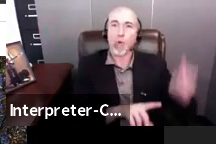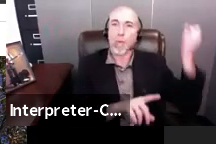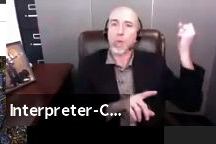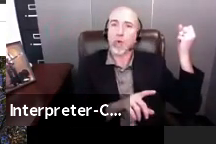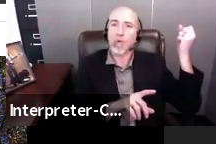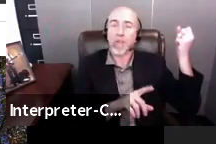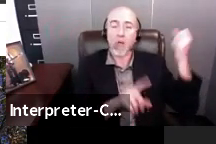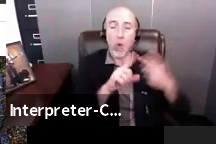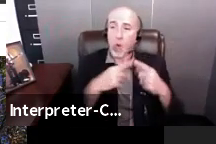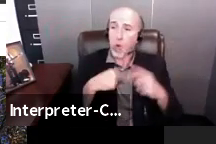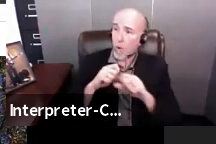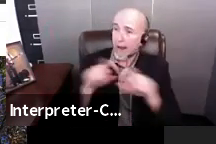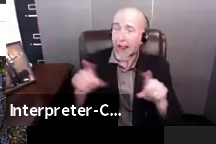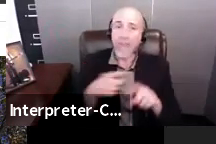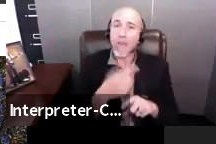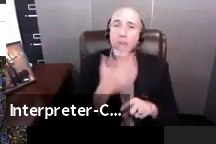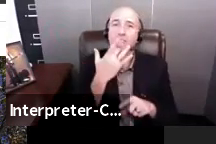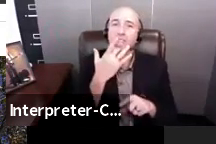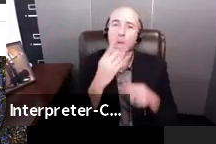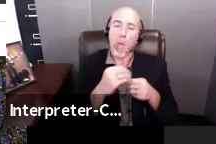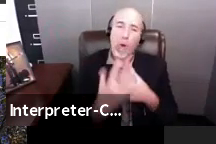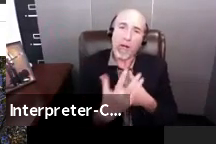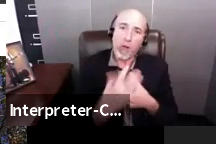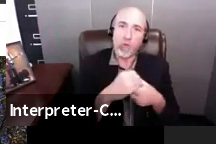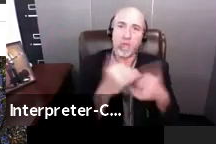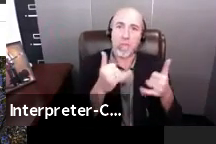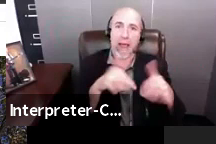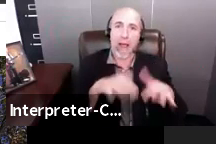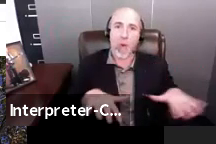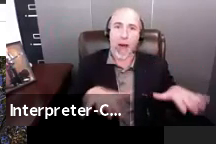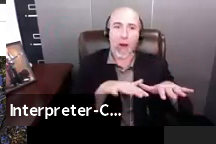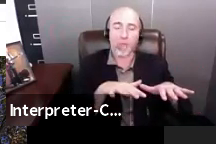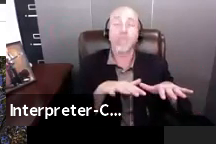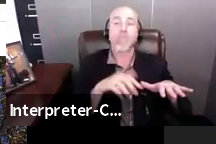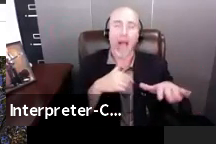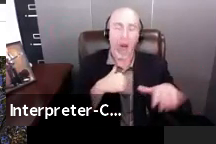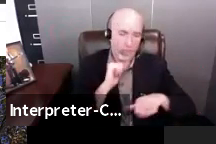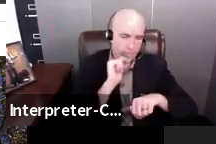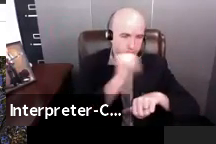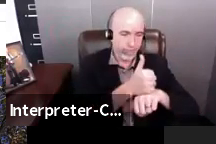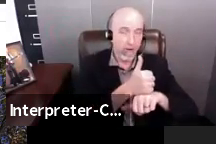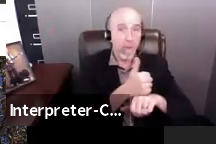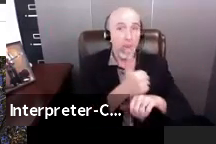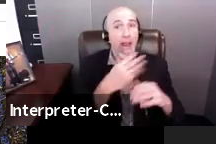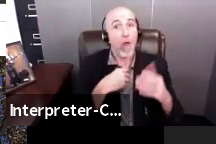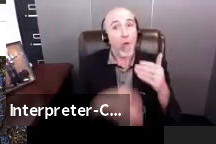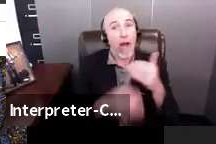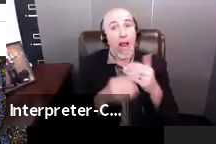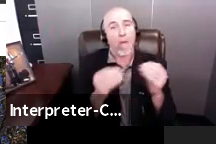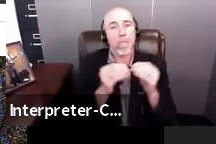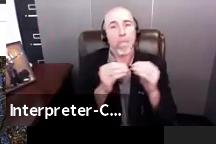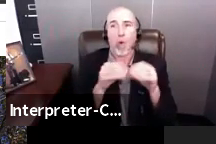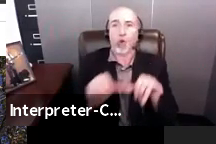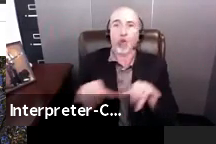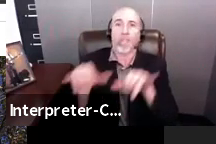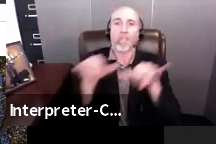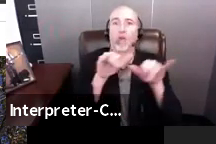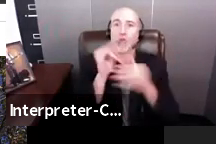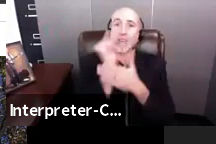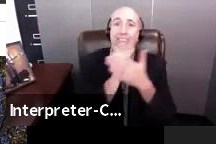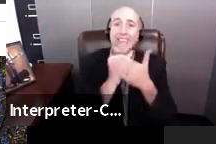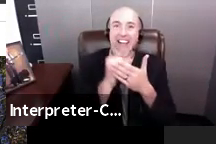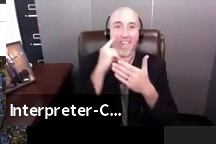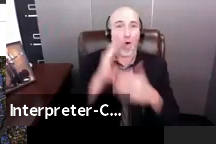wanted an inclusive playground, and that was added. We're also adding more universal design in our